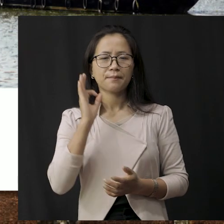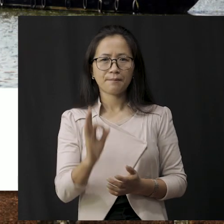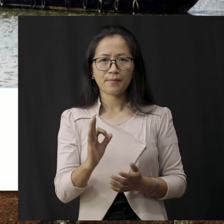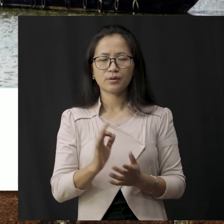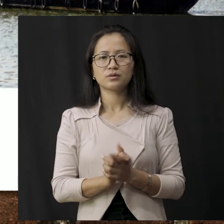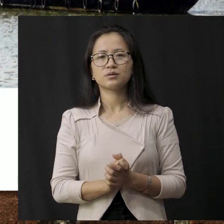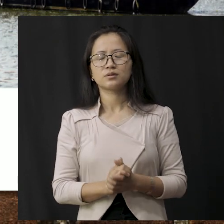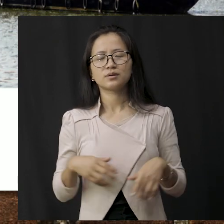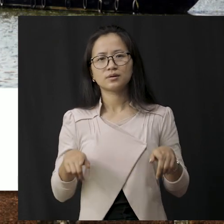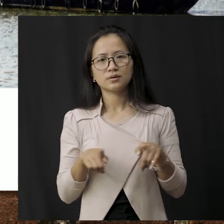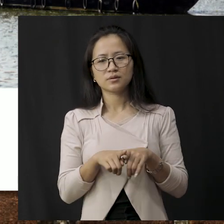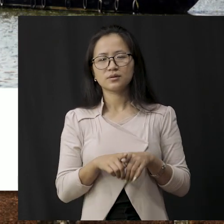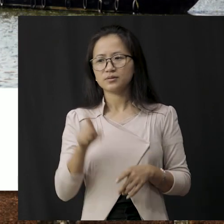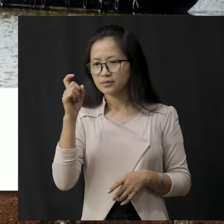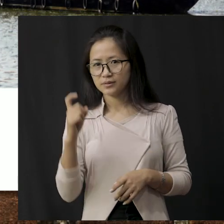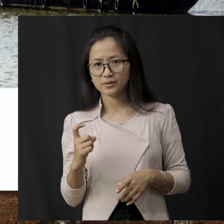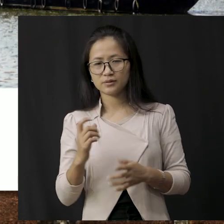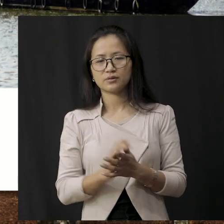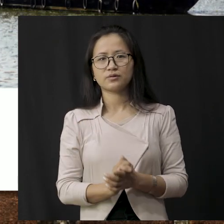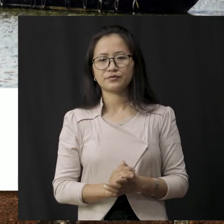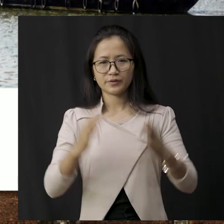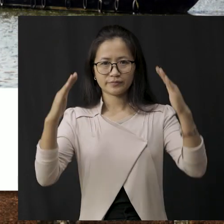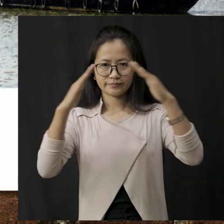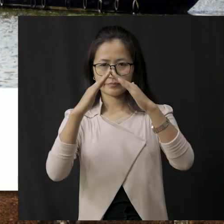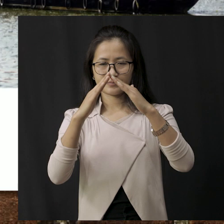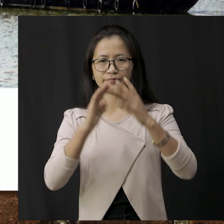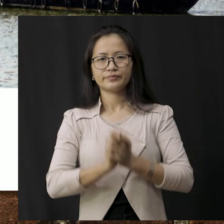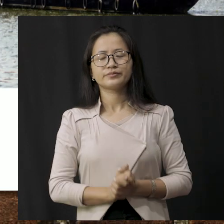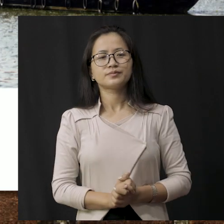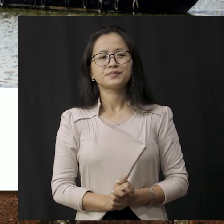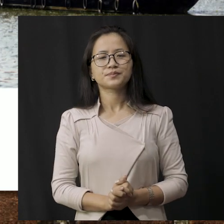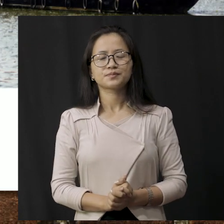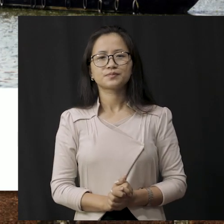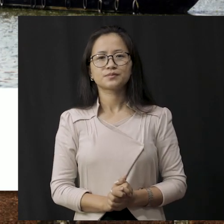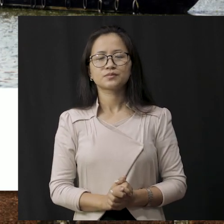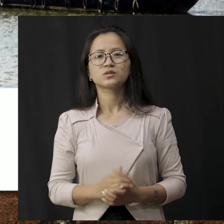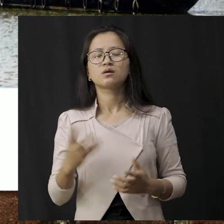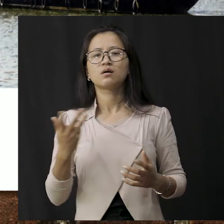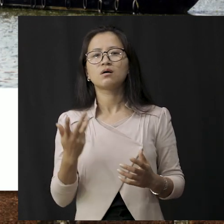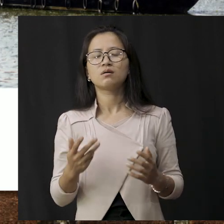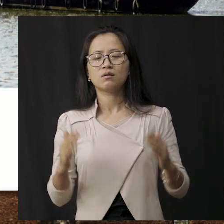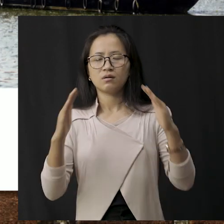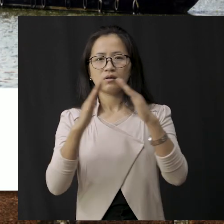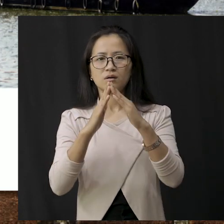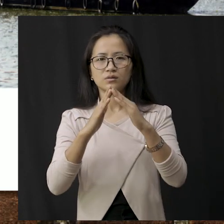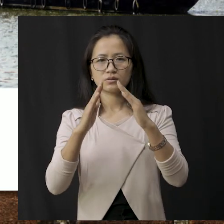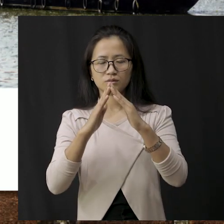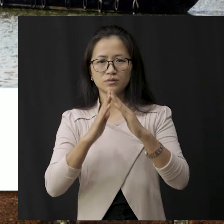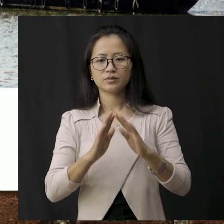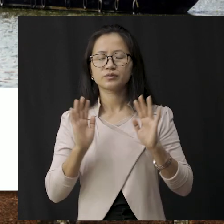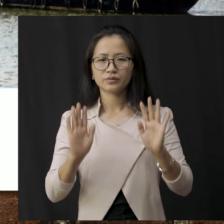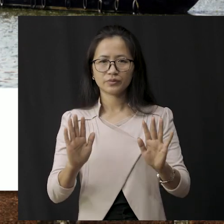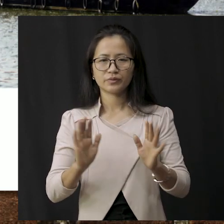importance and the necessity of shelter, right? Now house, we have also learned